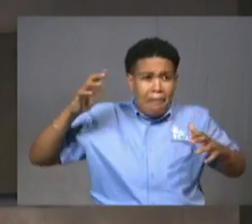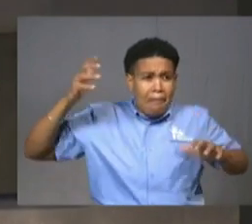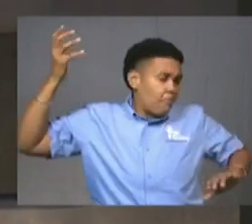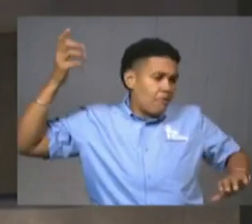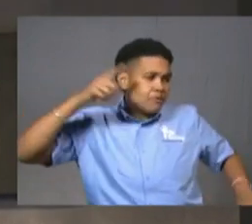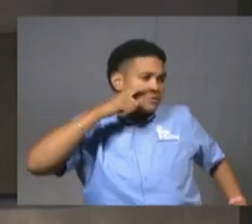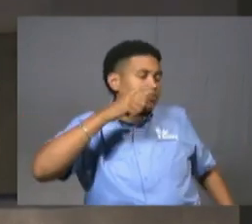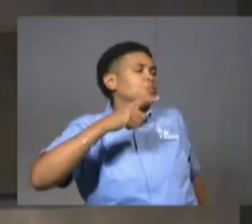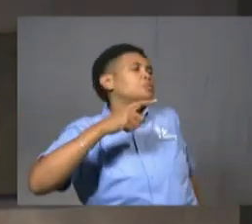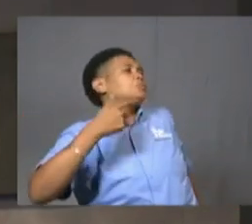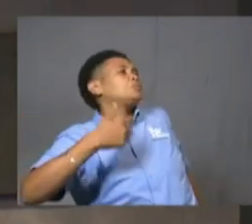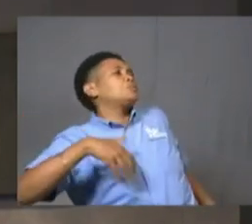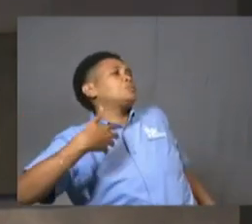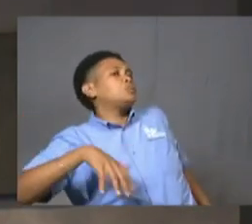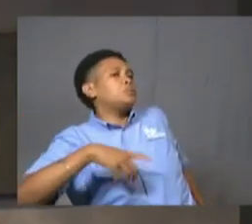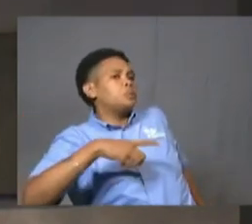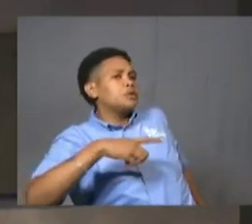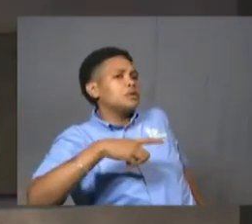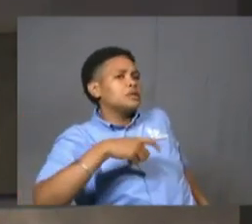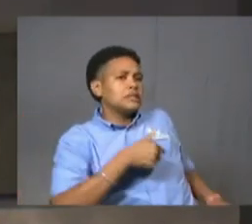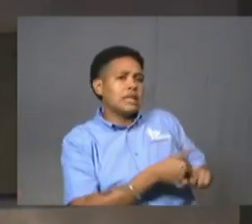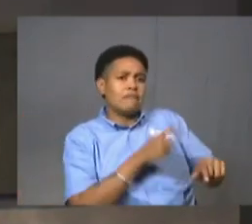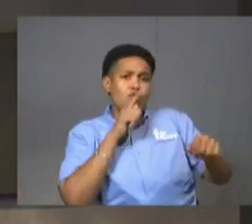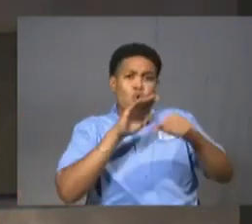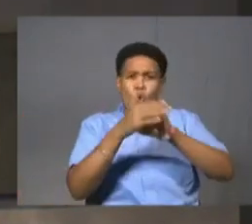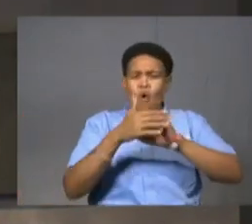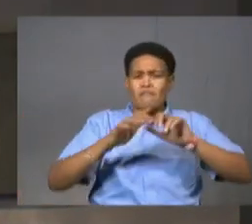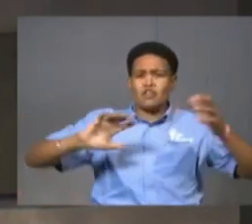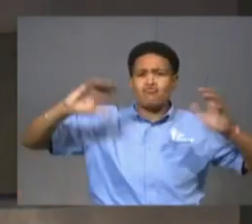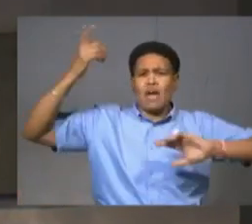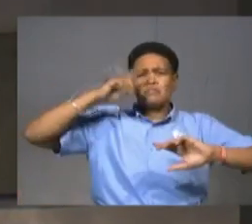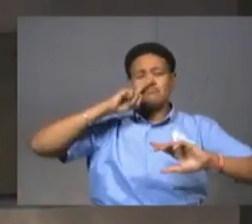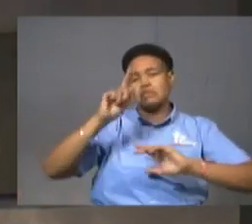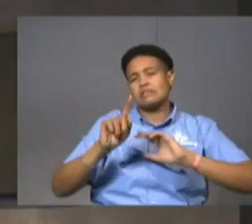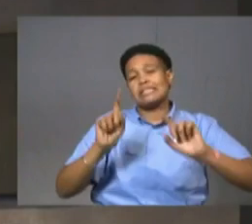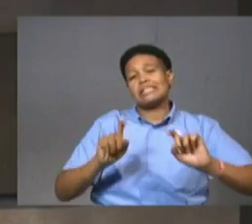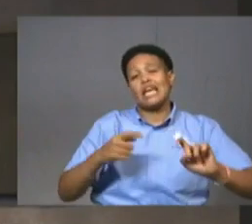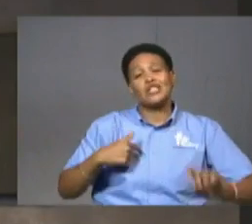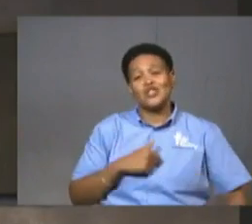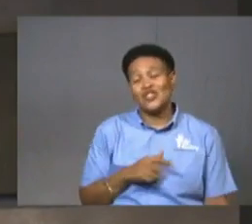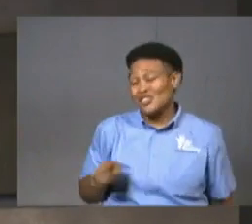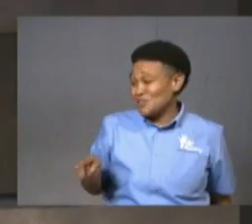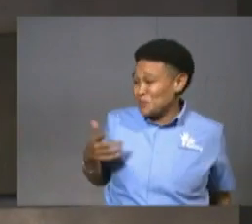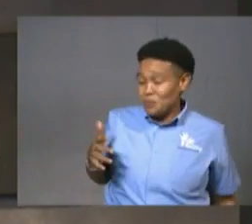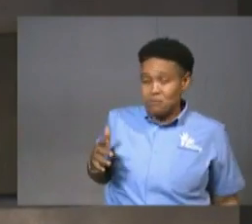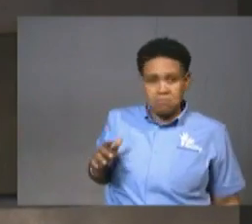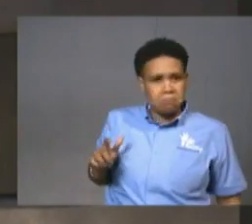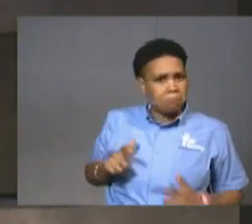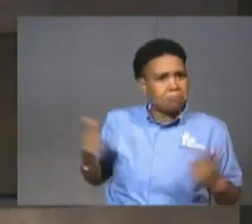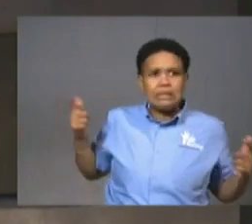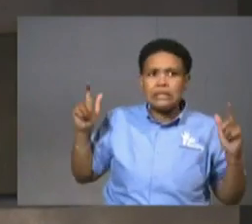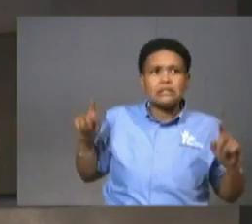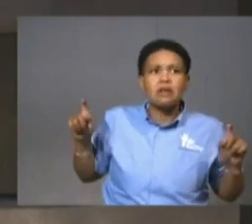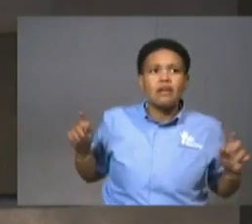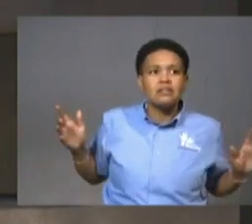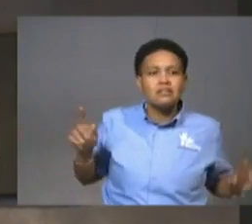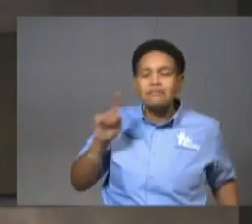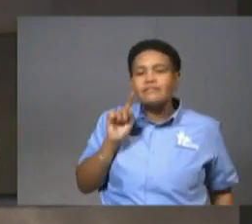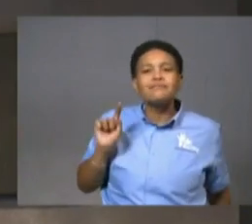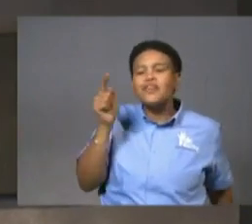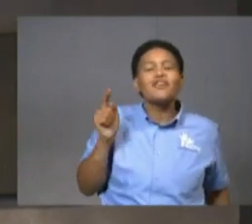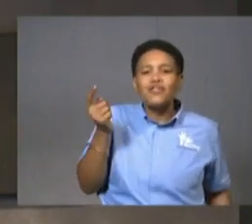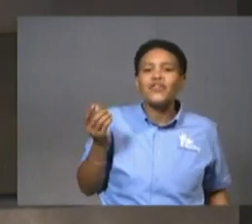crisis is testing us beyond anything that we've been tested before. The reopening of the